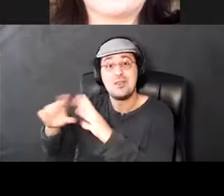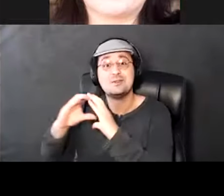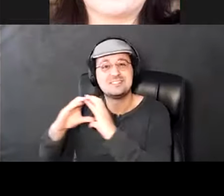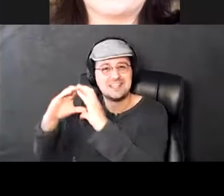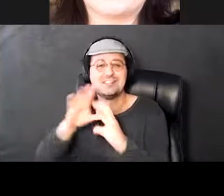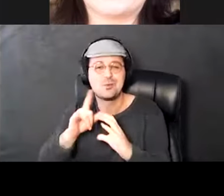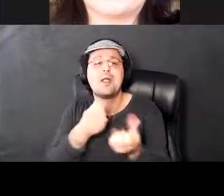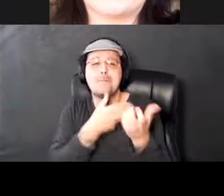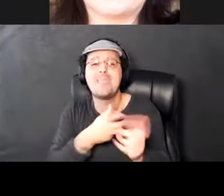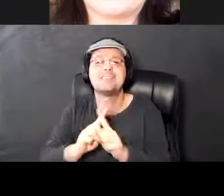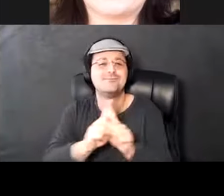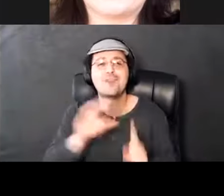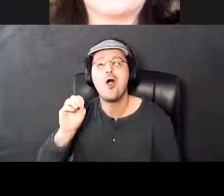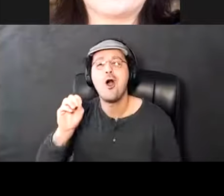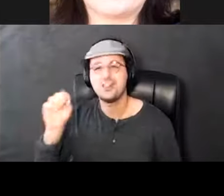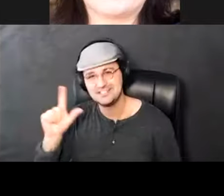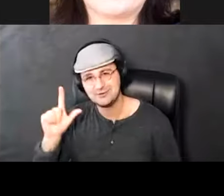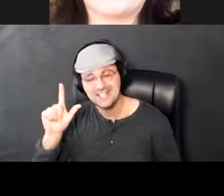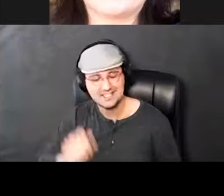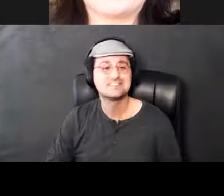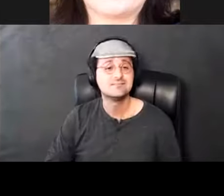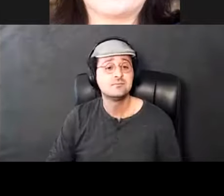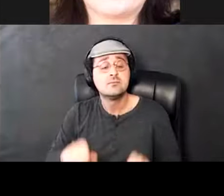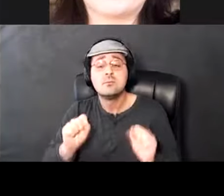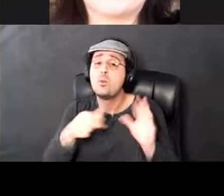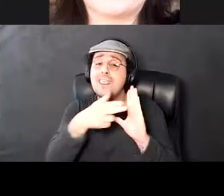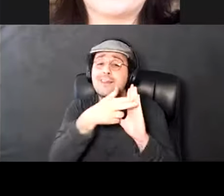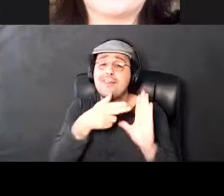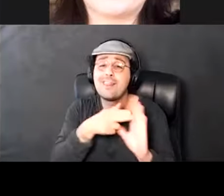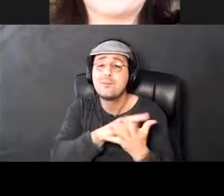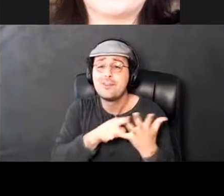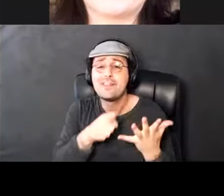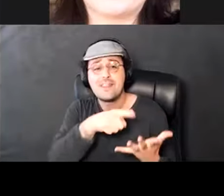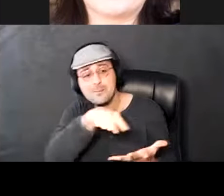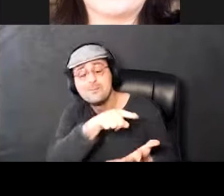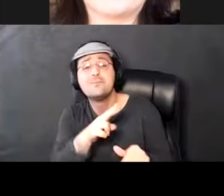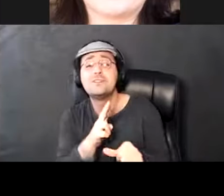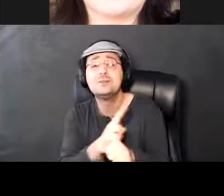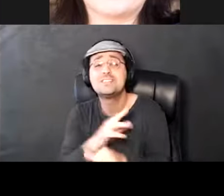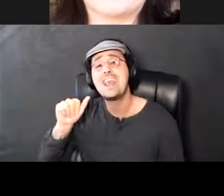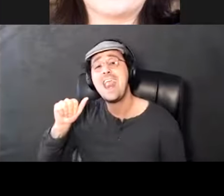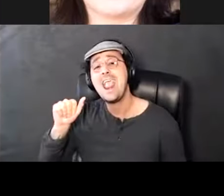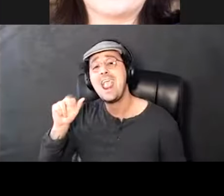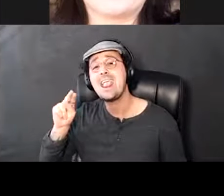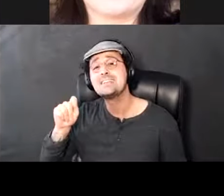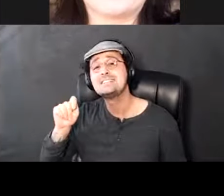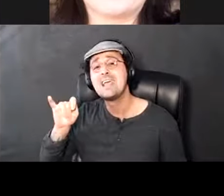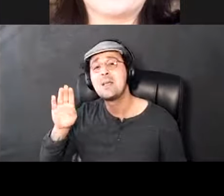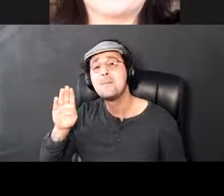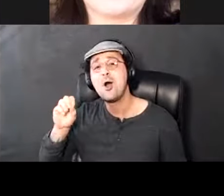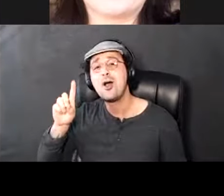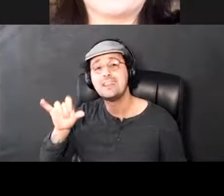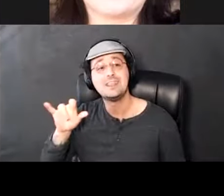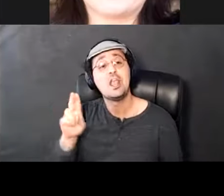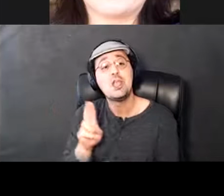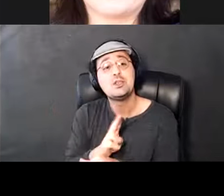We can label the oligodendrocytes in a brain section using this, an antibody against this protein called OLIG2, which